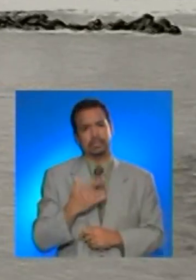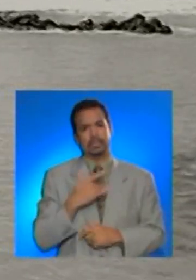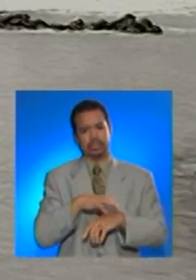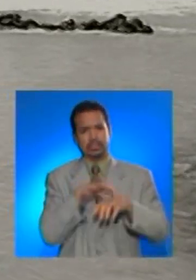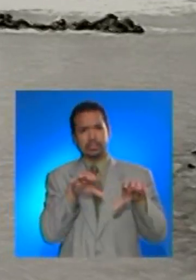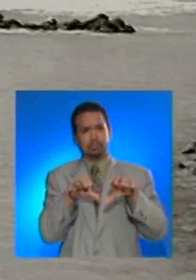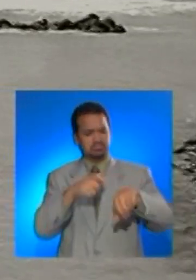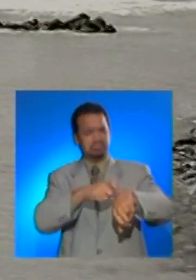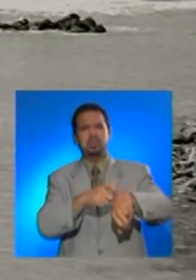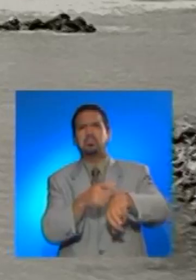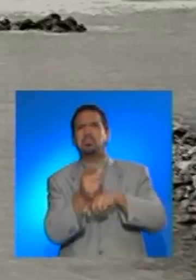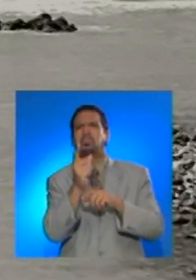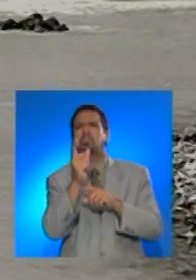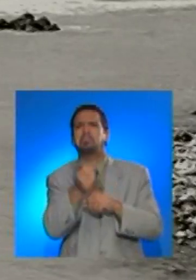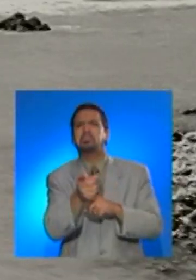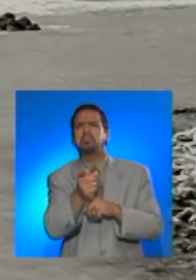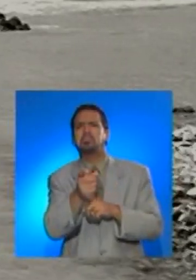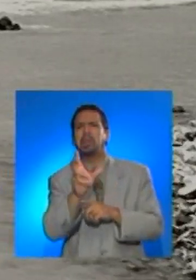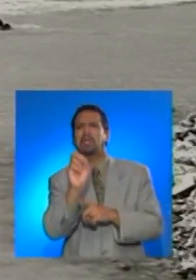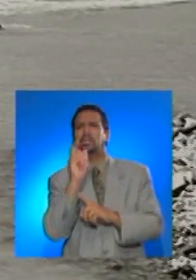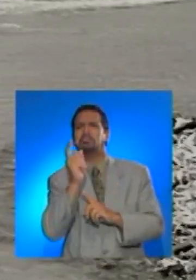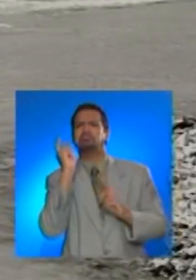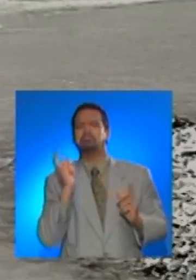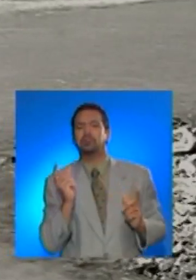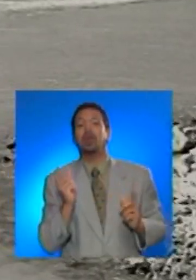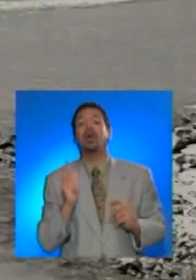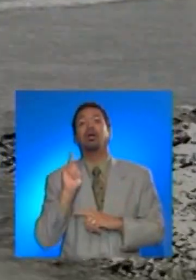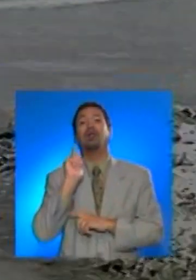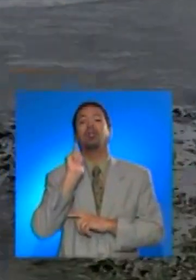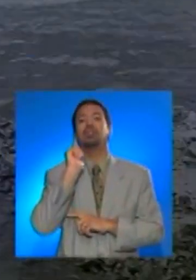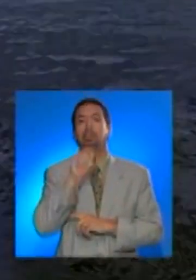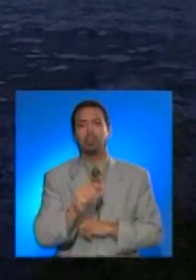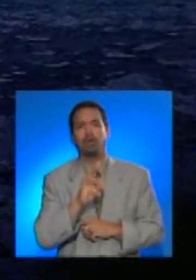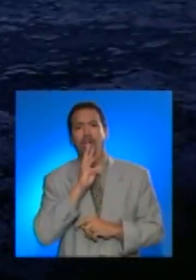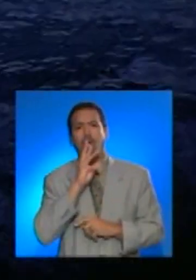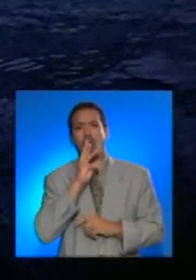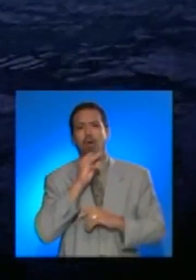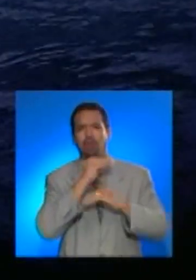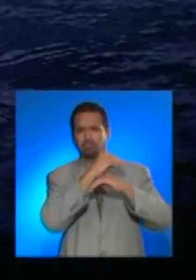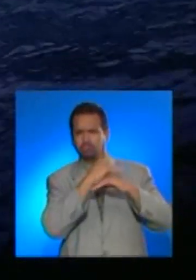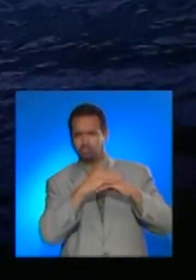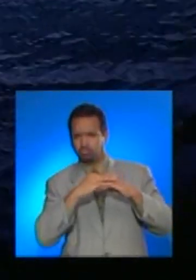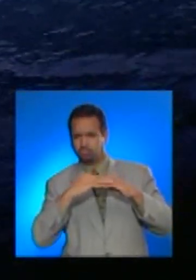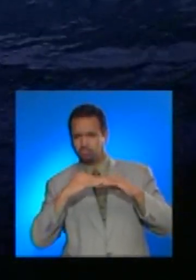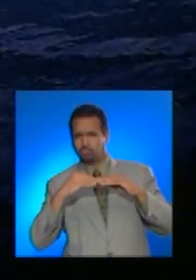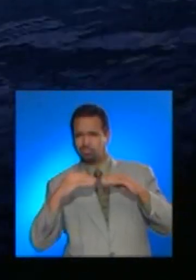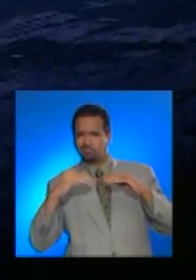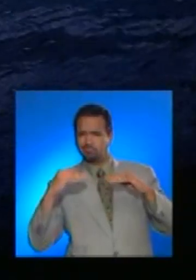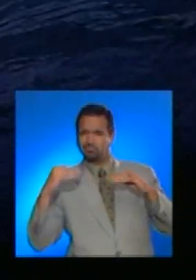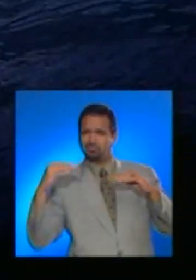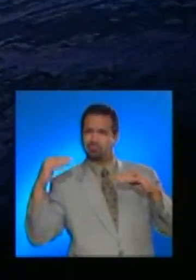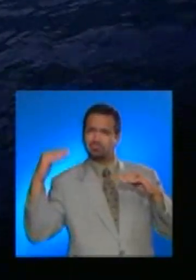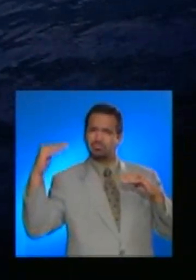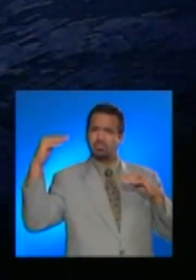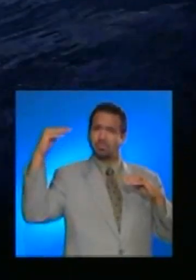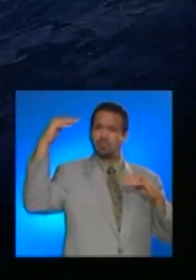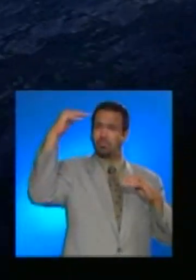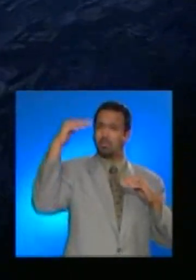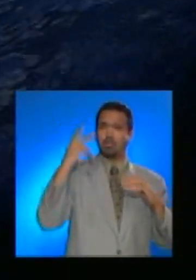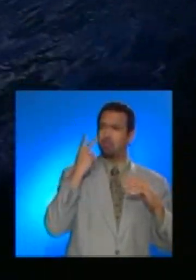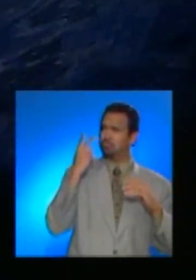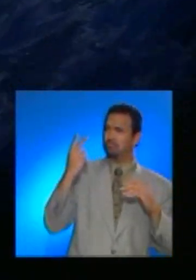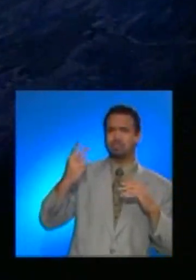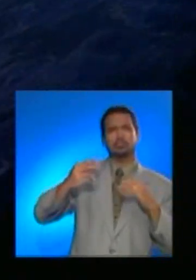itself lasted about a minute and a half. A few minutes later, the ocean rose about 15 to 20 feet like a straight